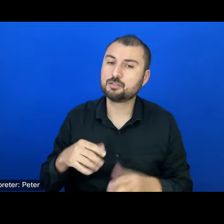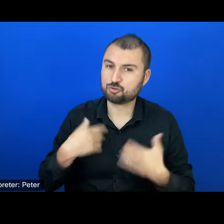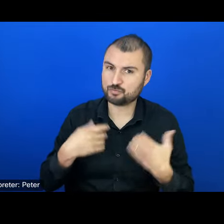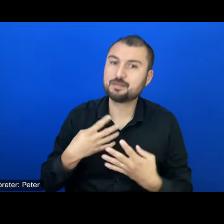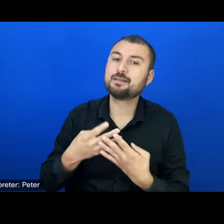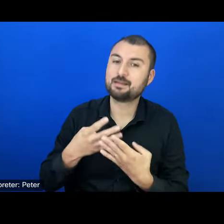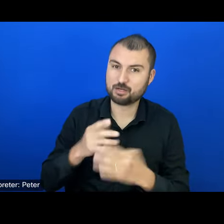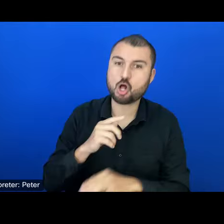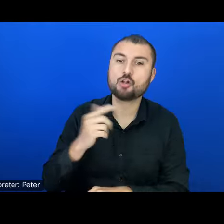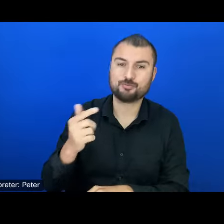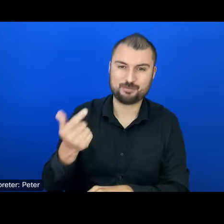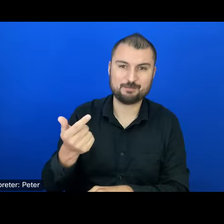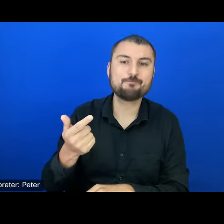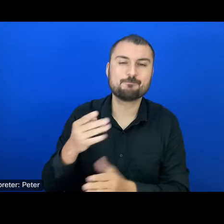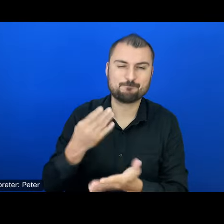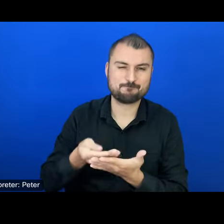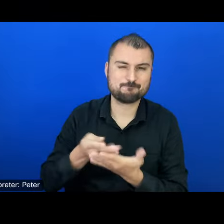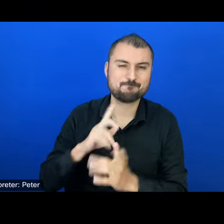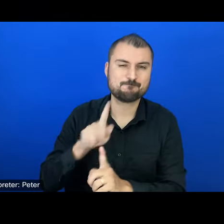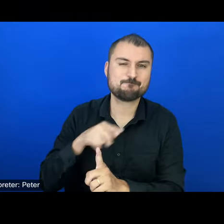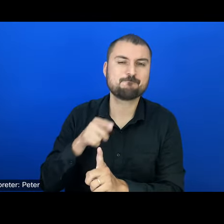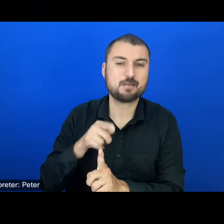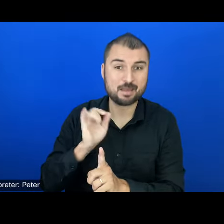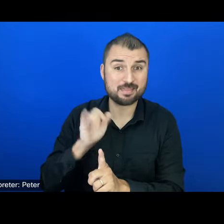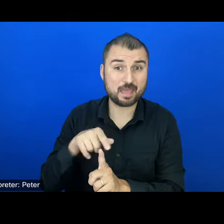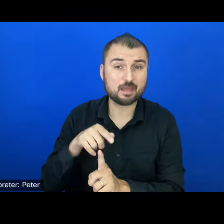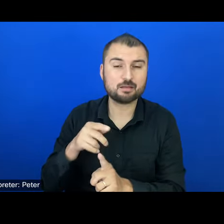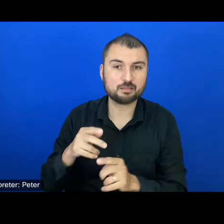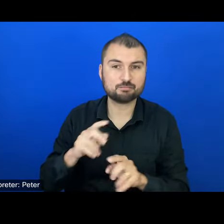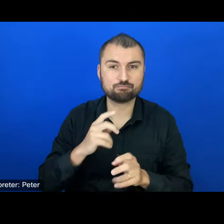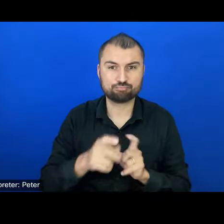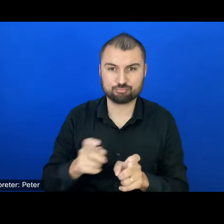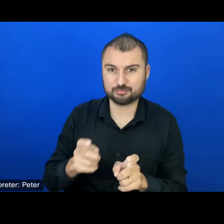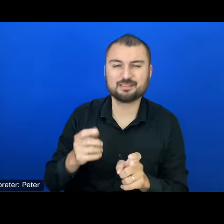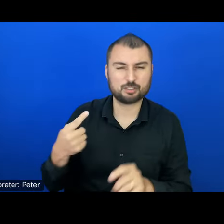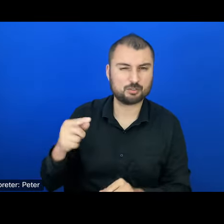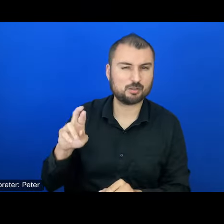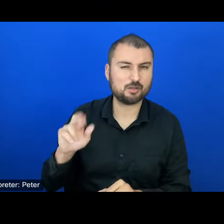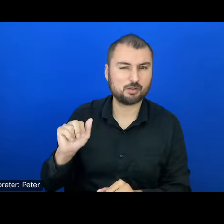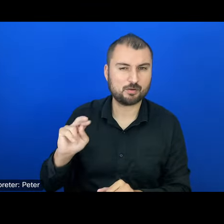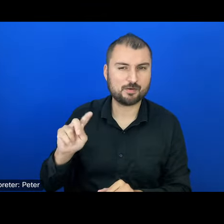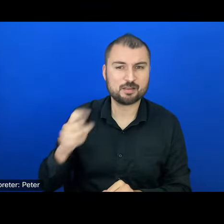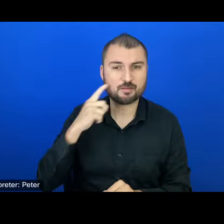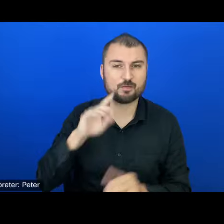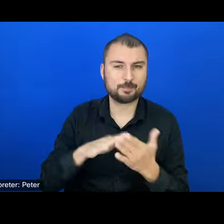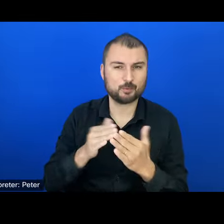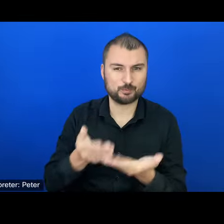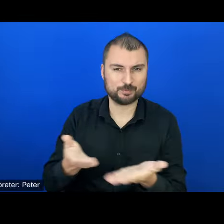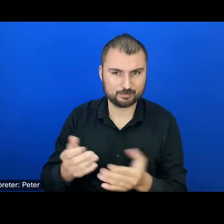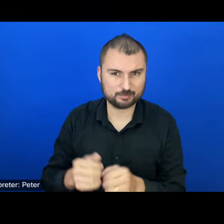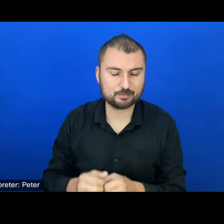Detention Alternatives Fund, which is, those are then handed out as grants to communities.